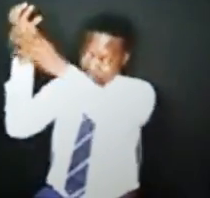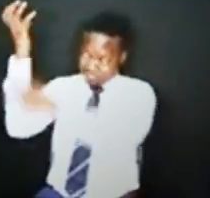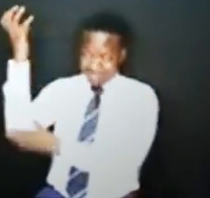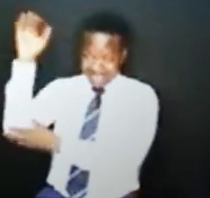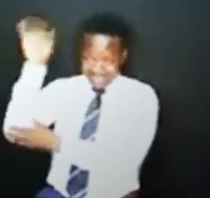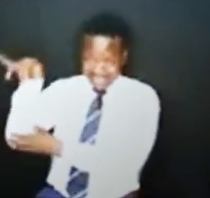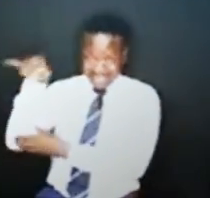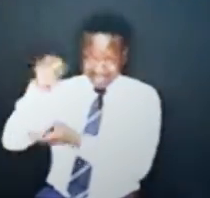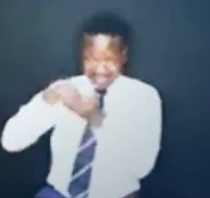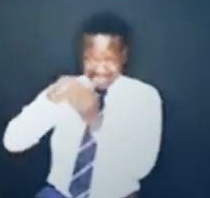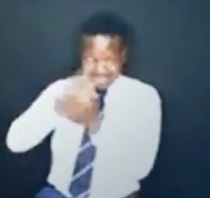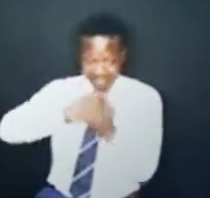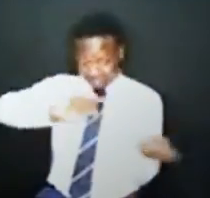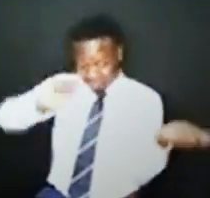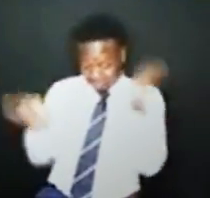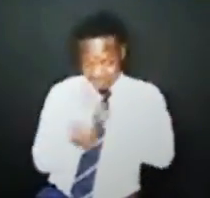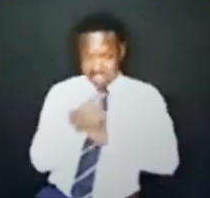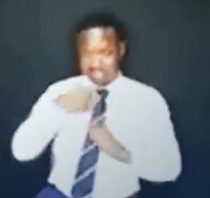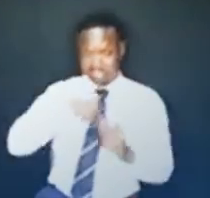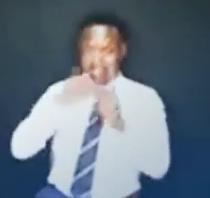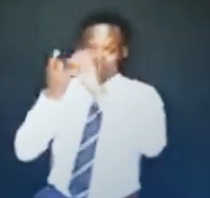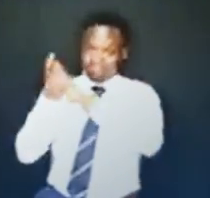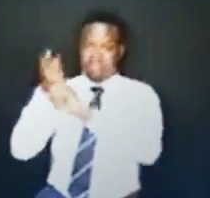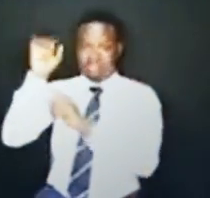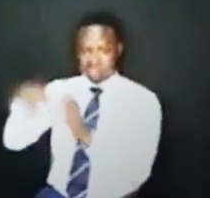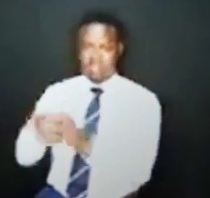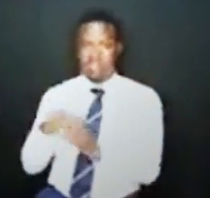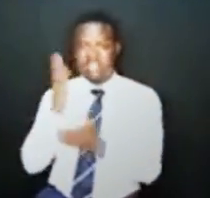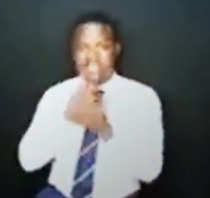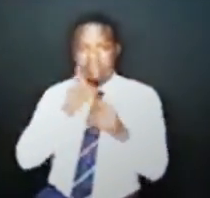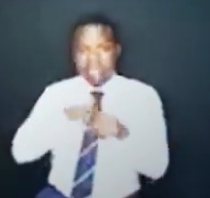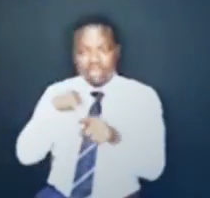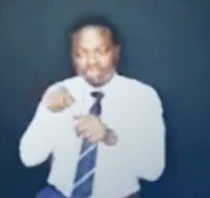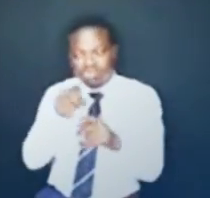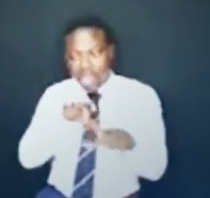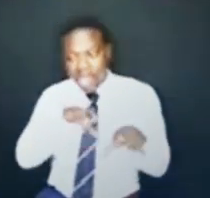Sometimes when you are dealing with certain people, be careful. Some